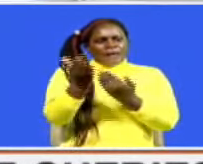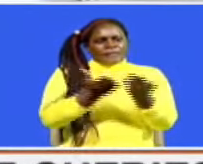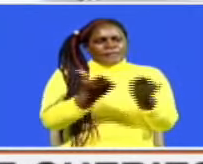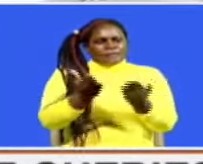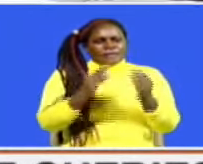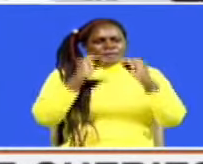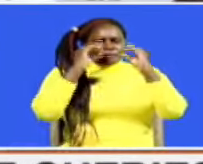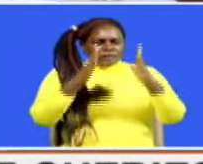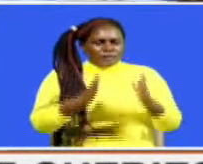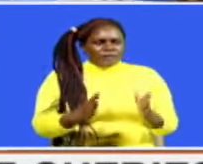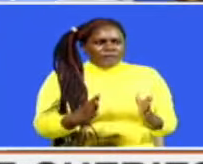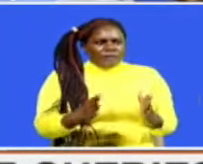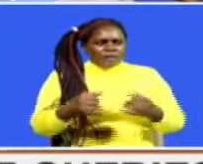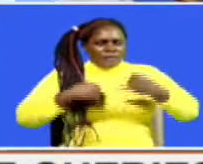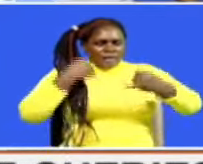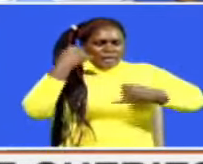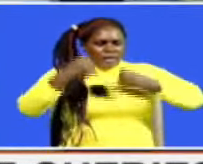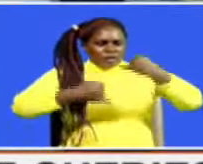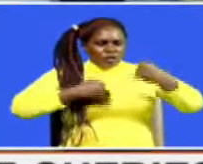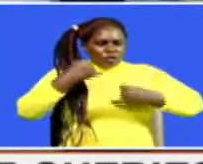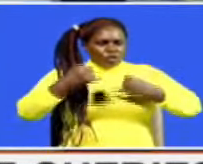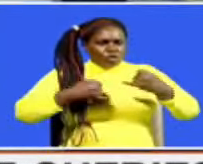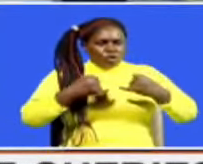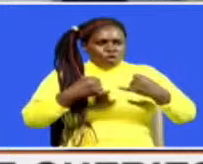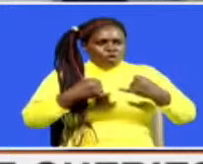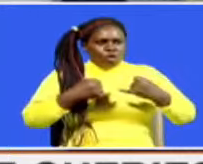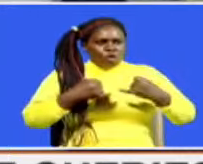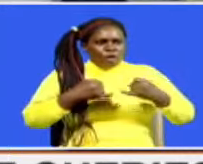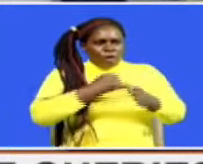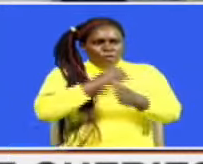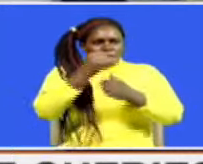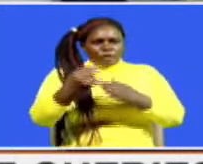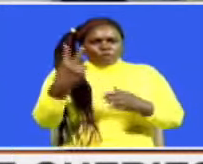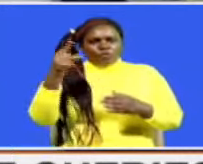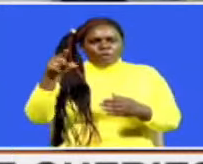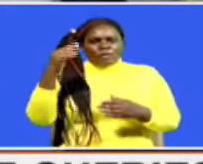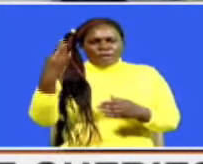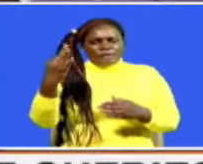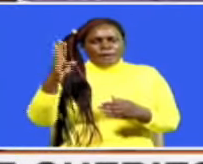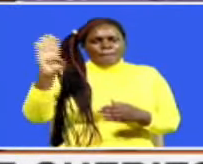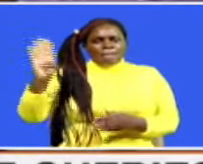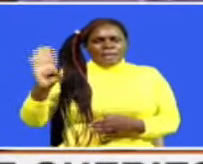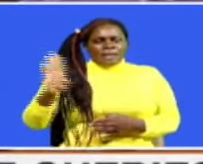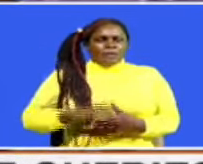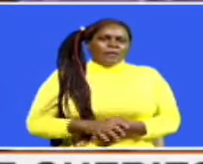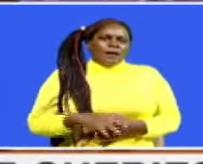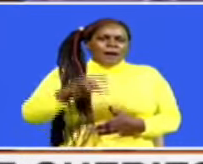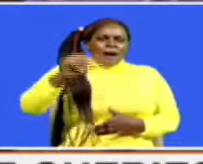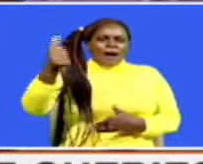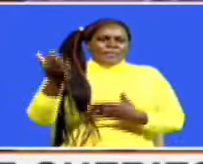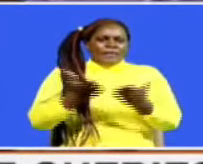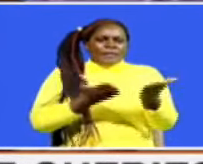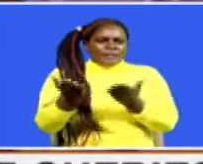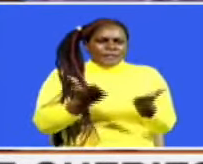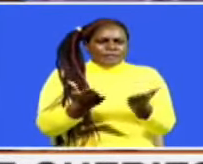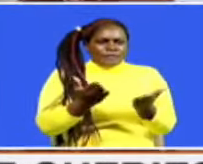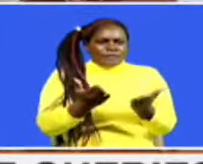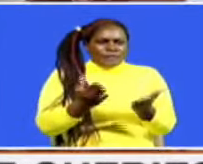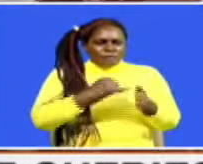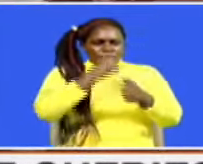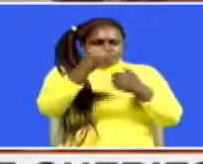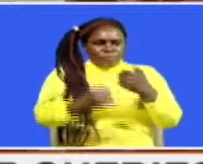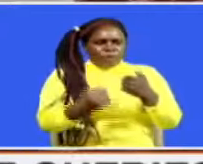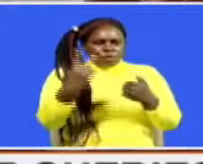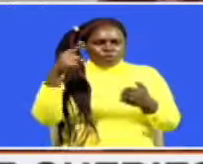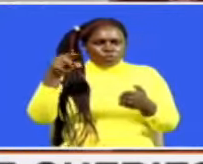where teachers were to enjoy an inpatient cover of up to 13.6 million shillings. Other services under the cover